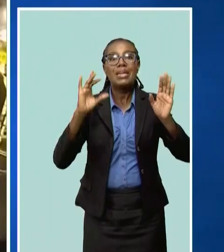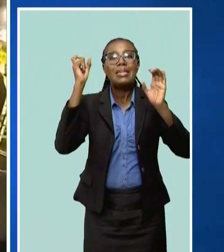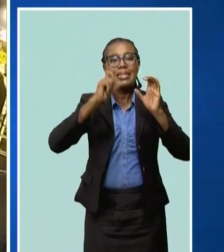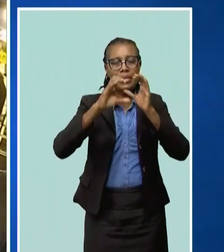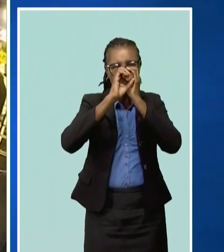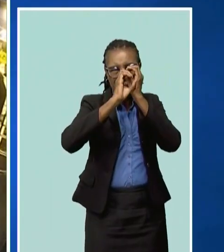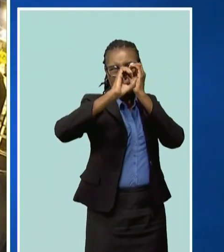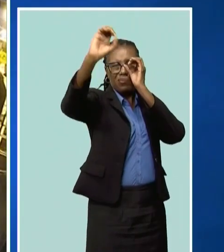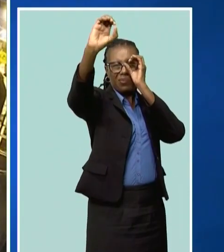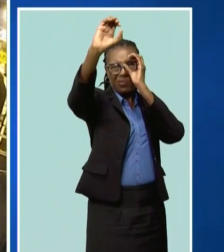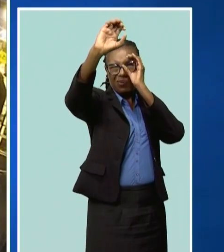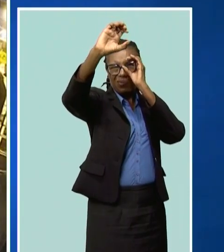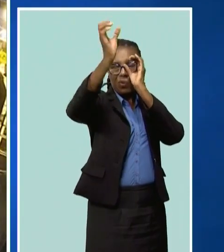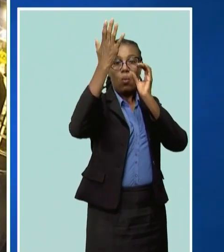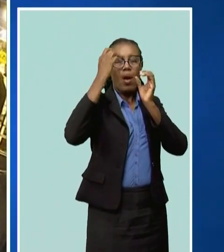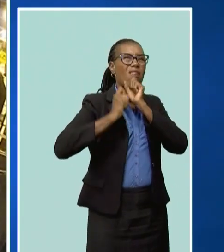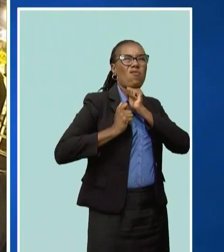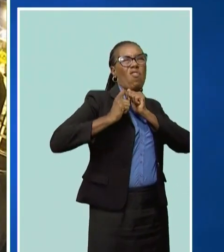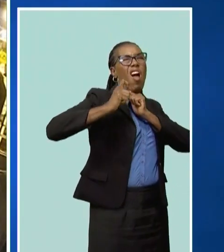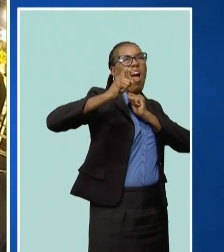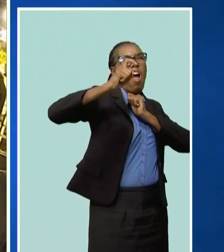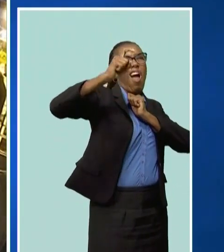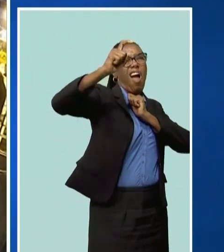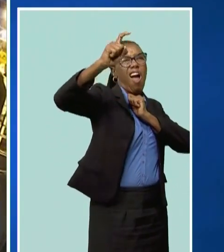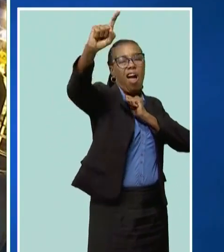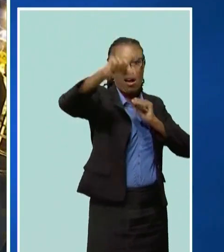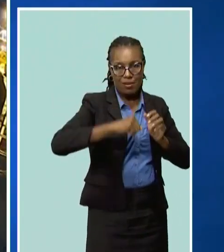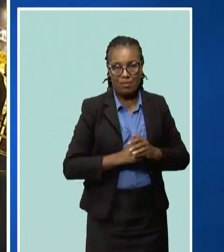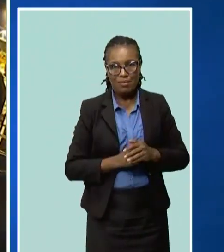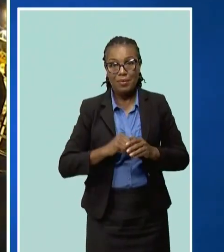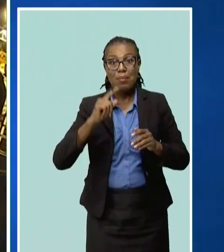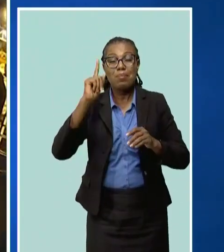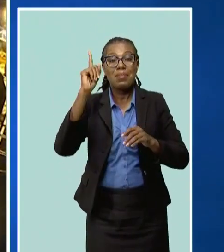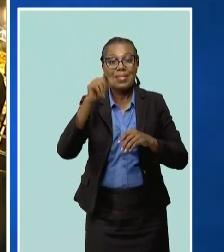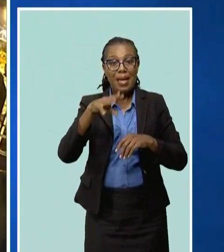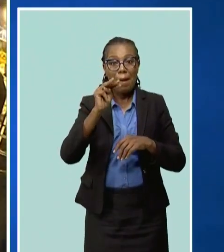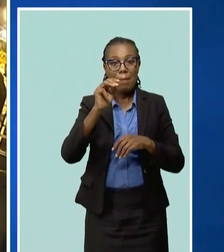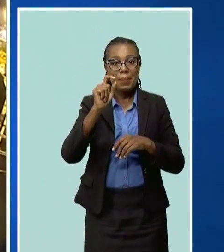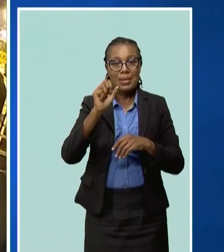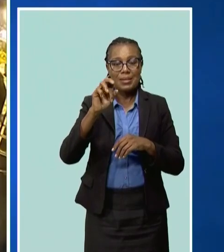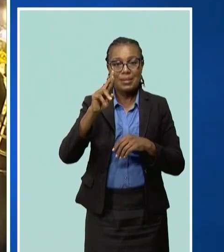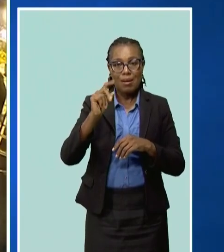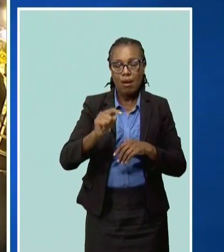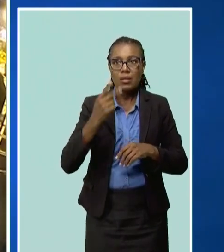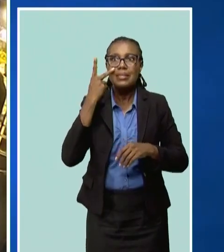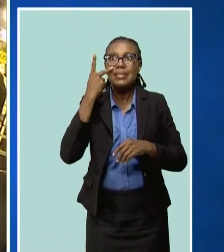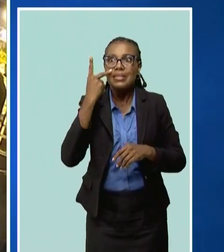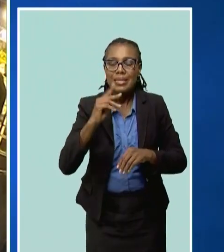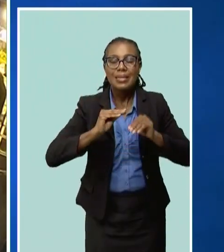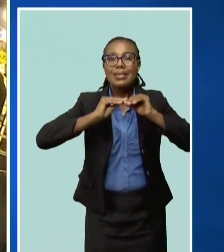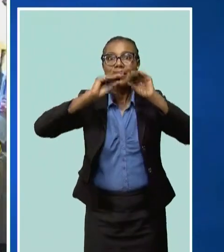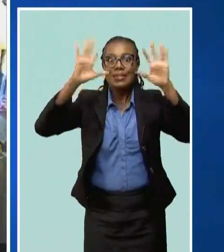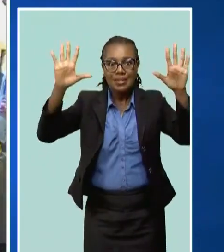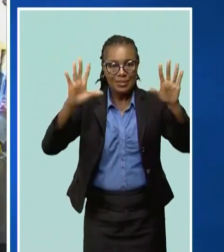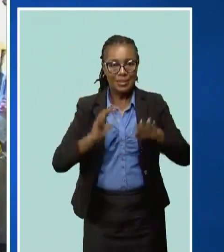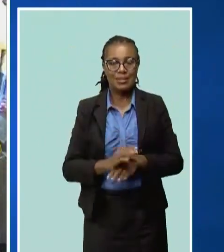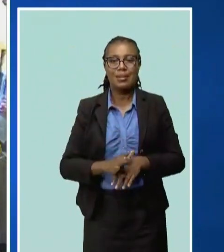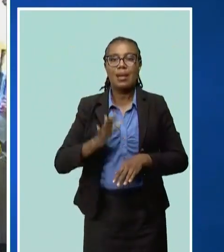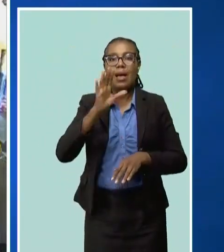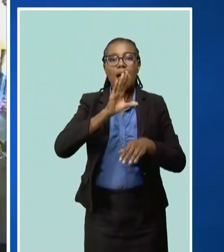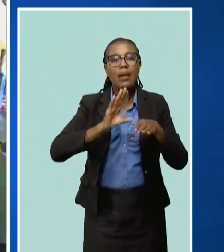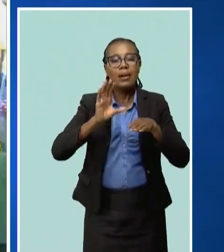telescope because of its distance, while this meteor was clearly seen with the naked eye at various vantage points around the